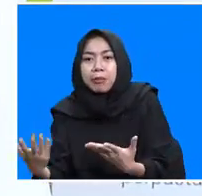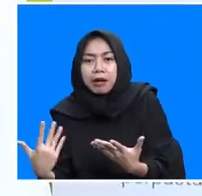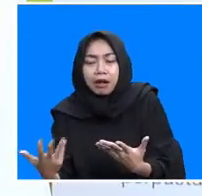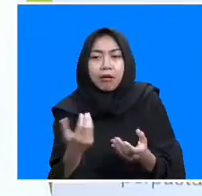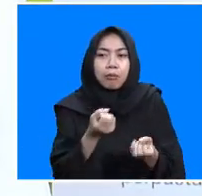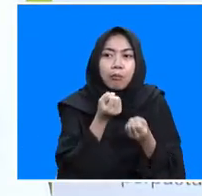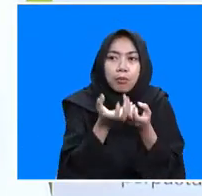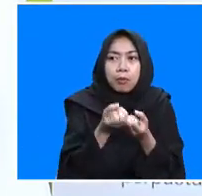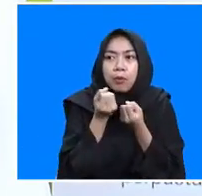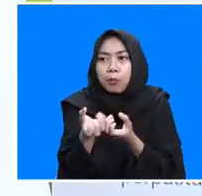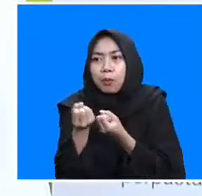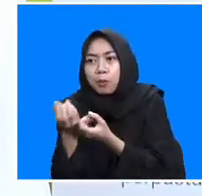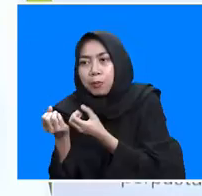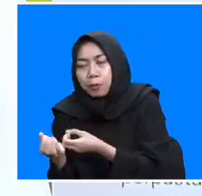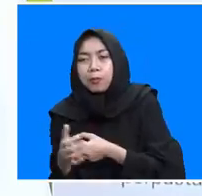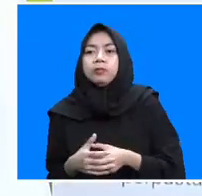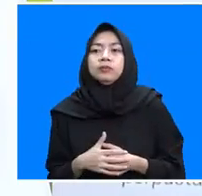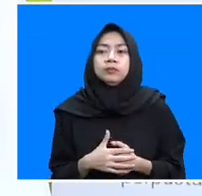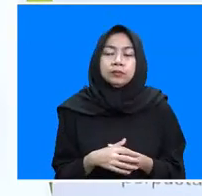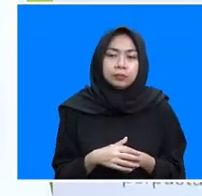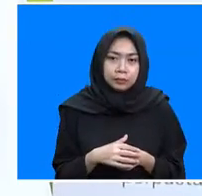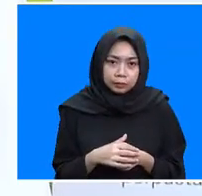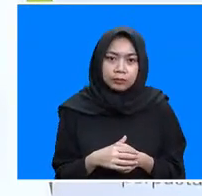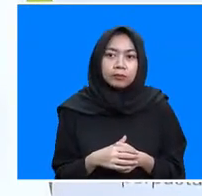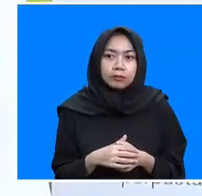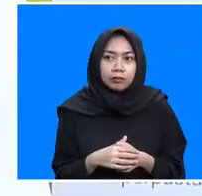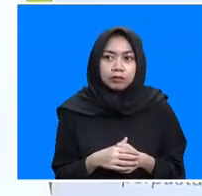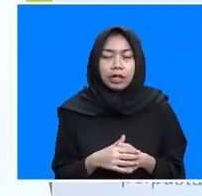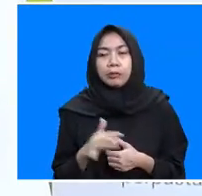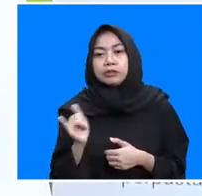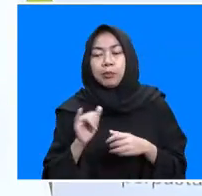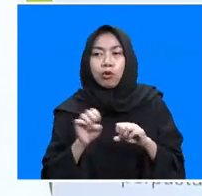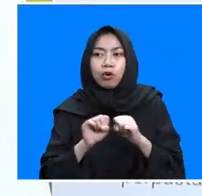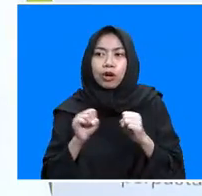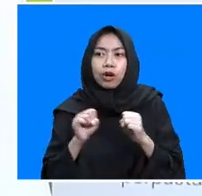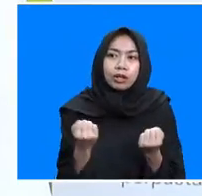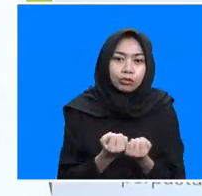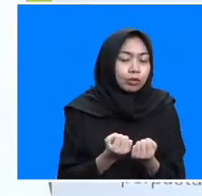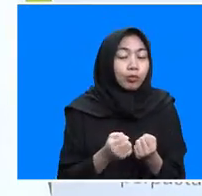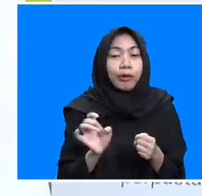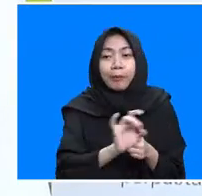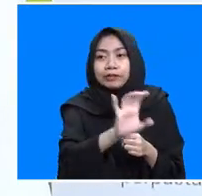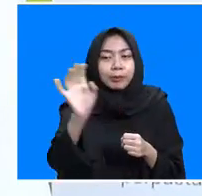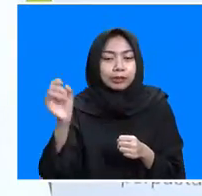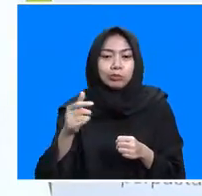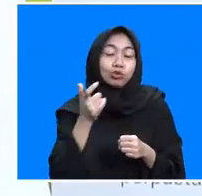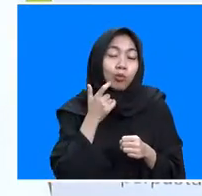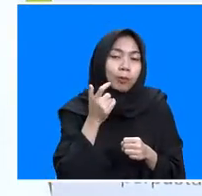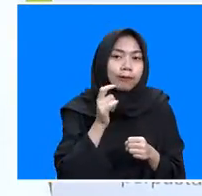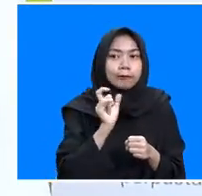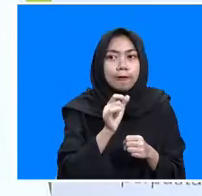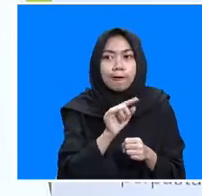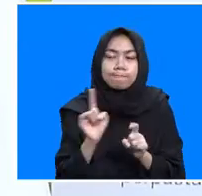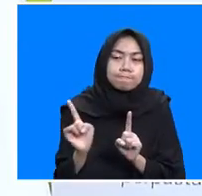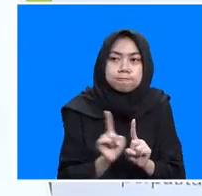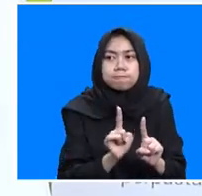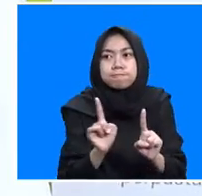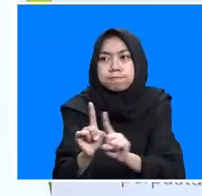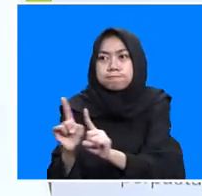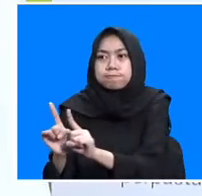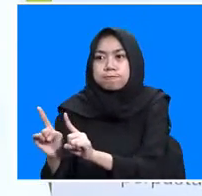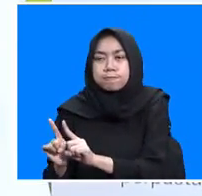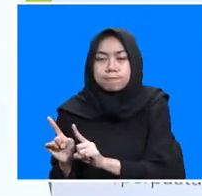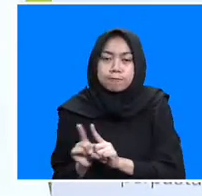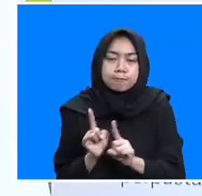territories, from think tanks, research organisations, as well as expertise in teaching. And they covered a whole bunch of